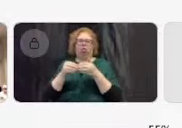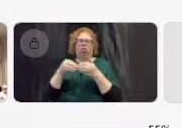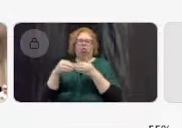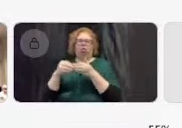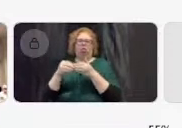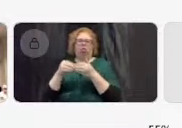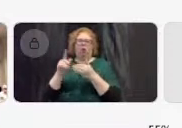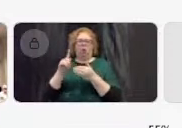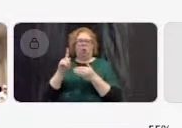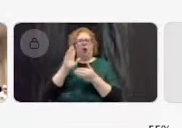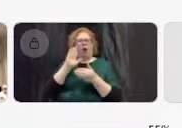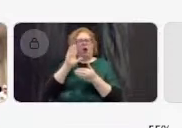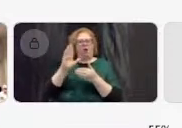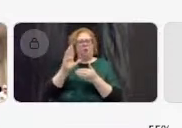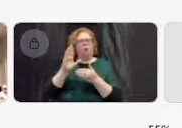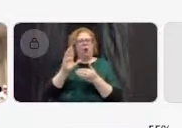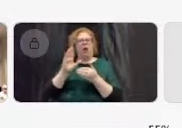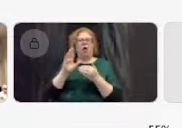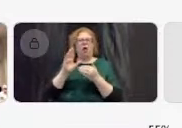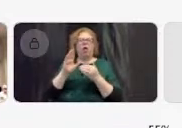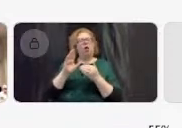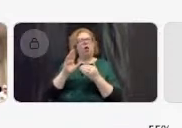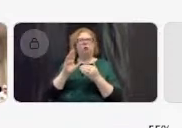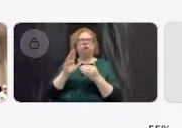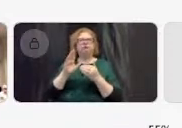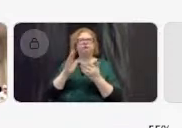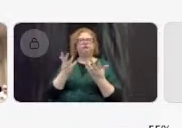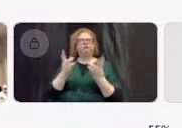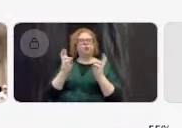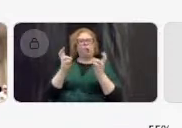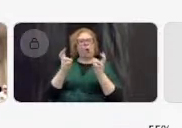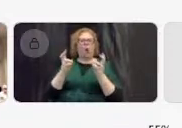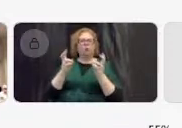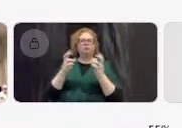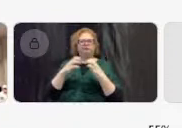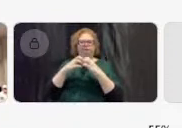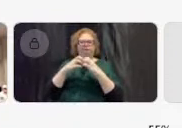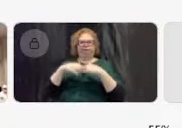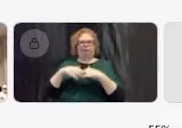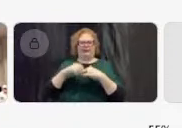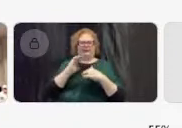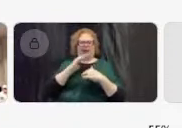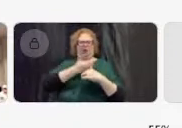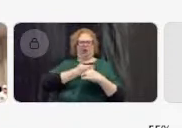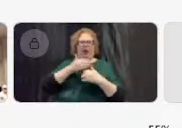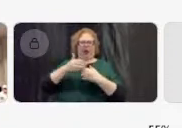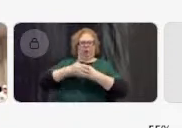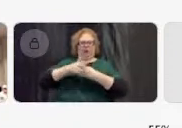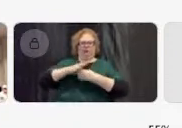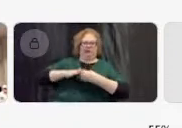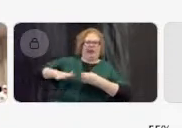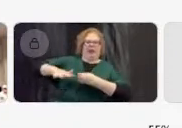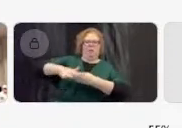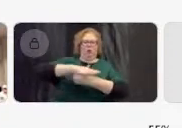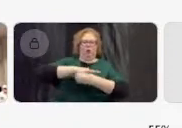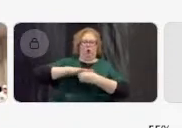neighborhood by allowing a short-term rental to gradually infiltrate and erode the stability